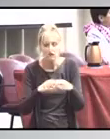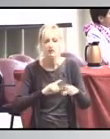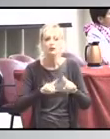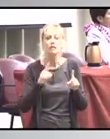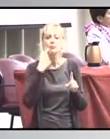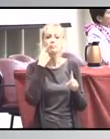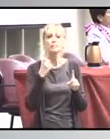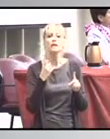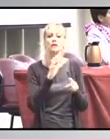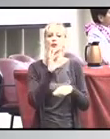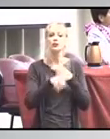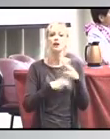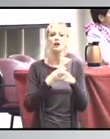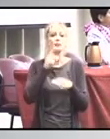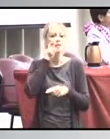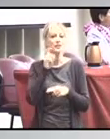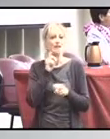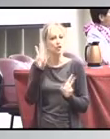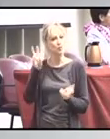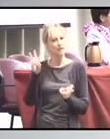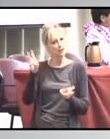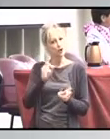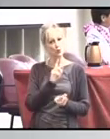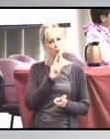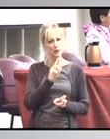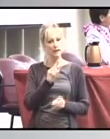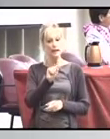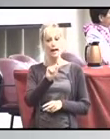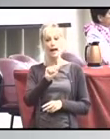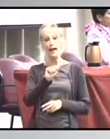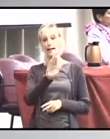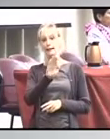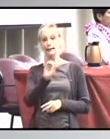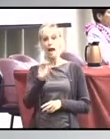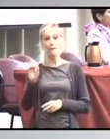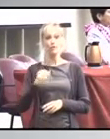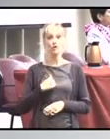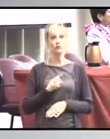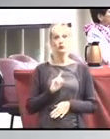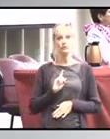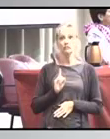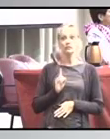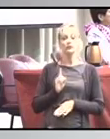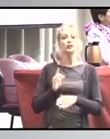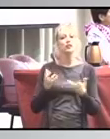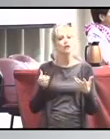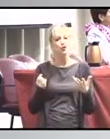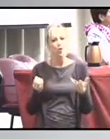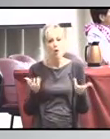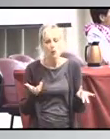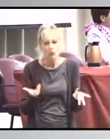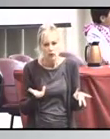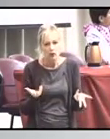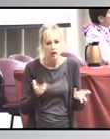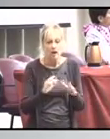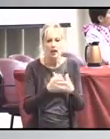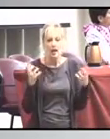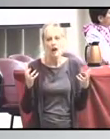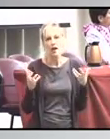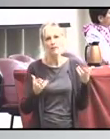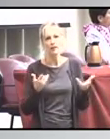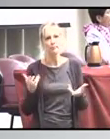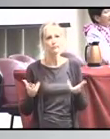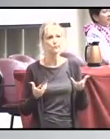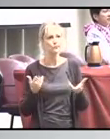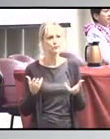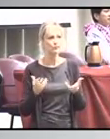because talking about sexual issues is really taboo within most of those populations. So a lot of